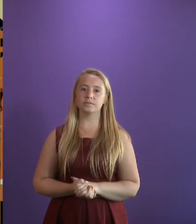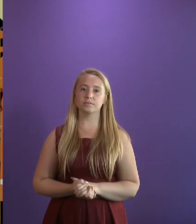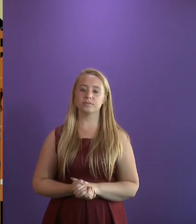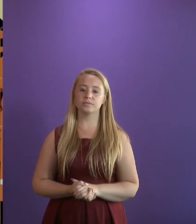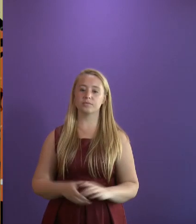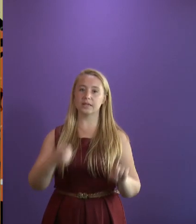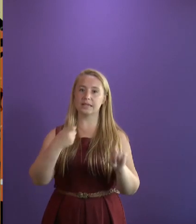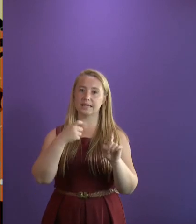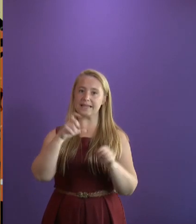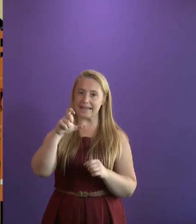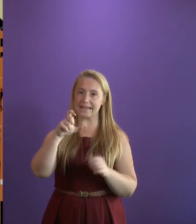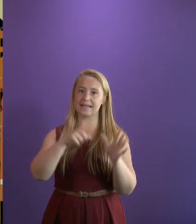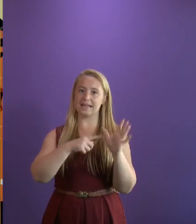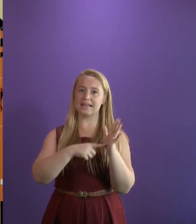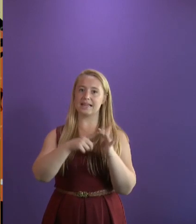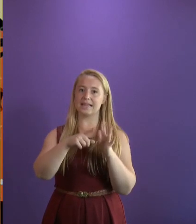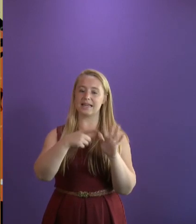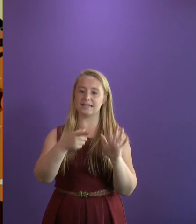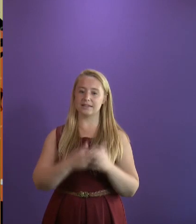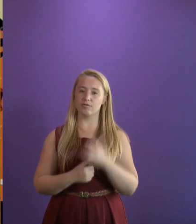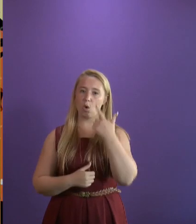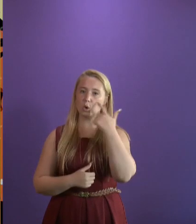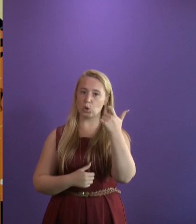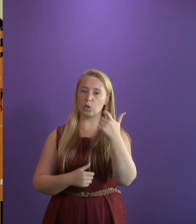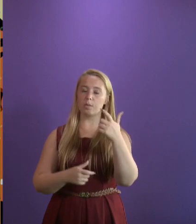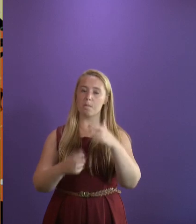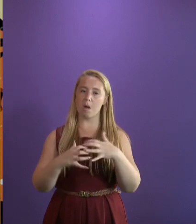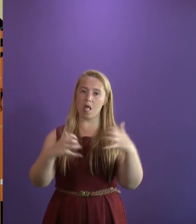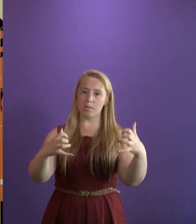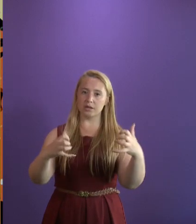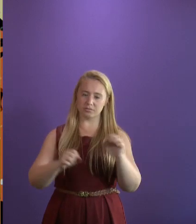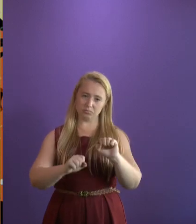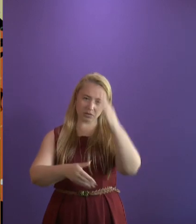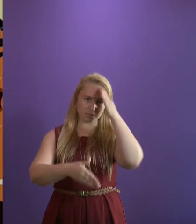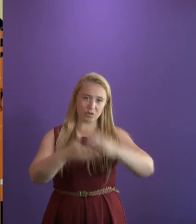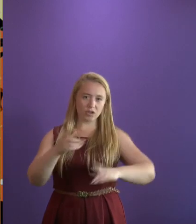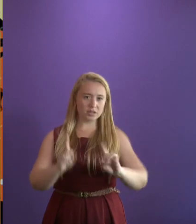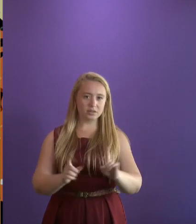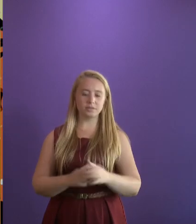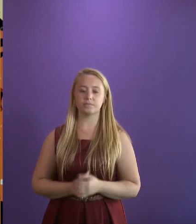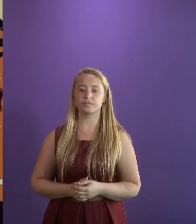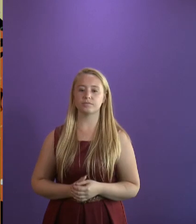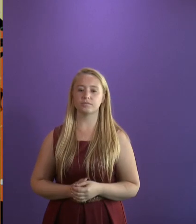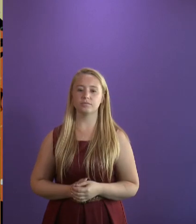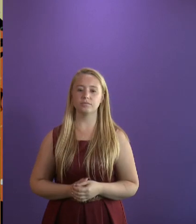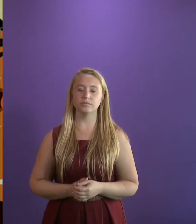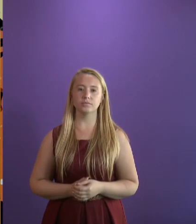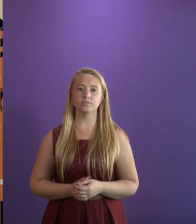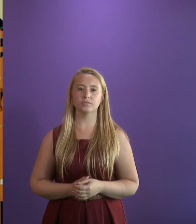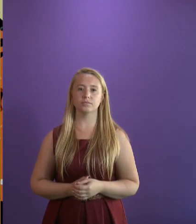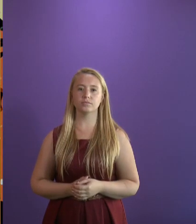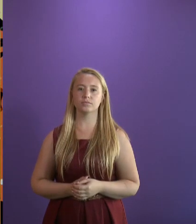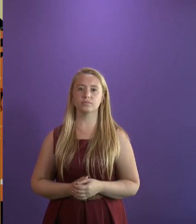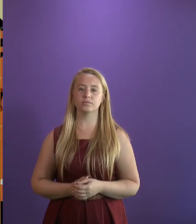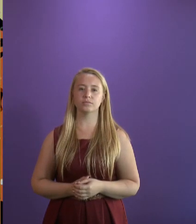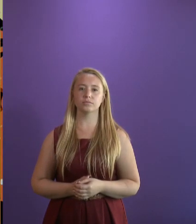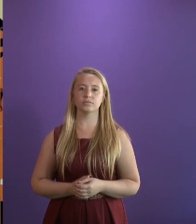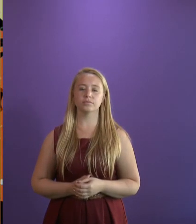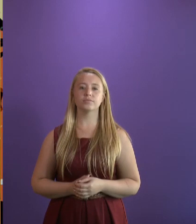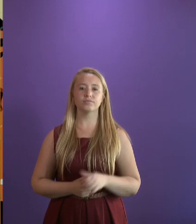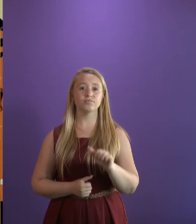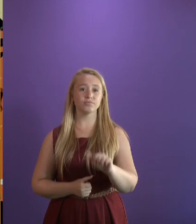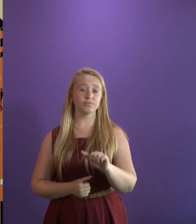Katie, give us the experience of the Youth Parliament and young people and how you do that. We always try and make sure, in a similar way to how you were saying, that